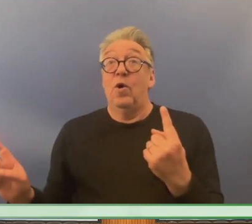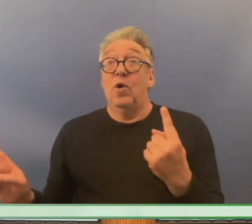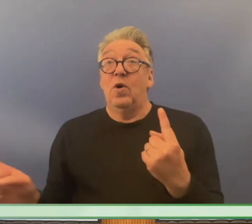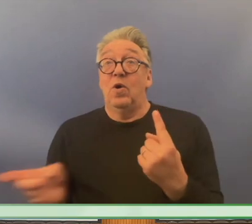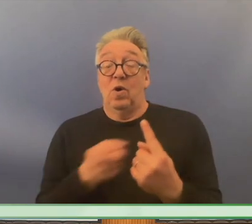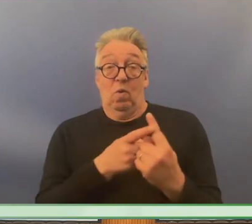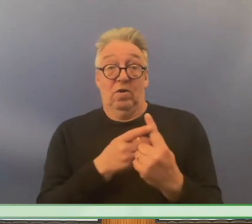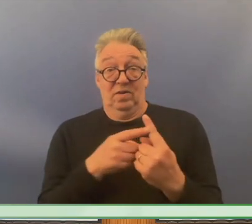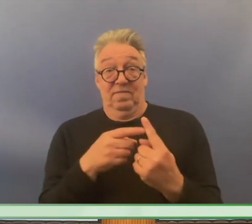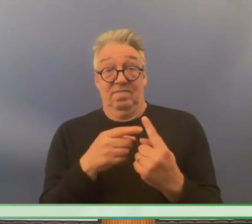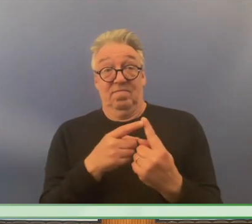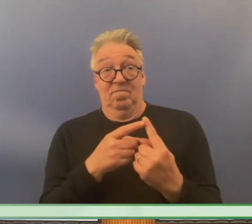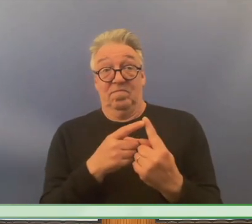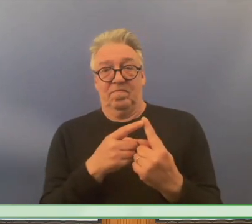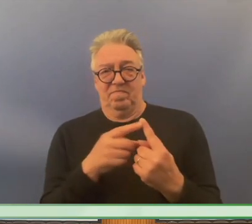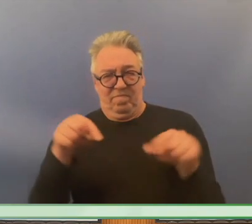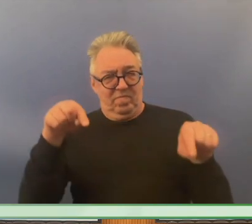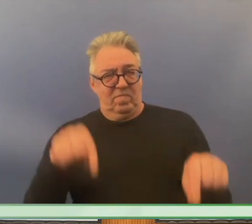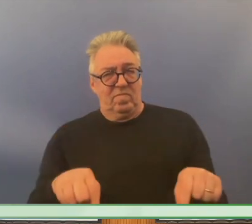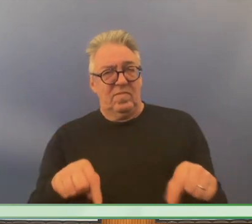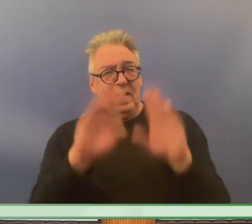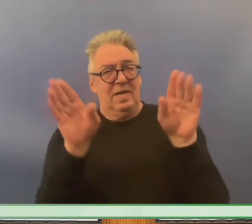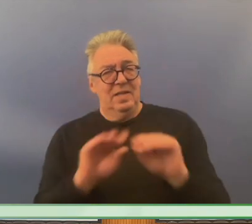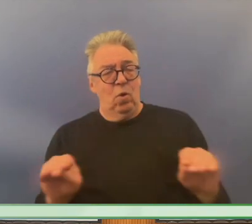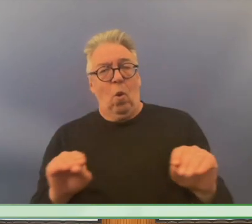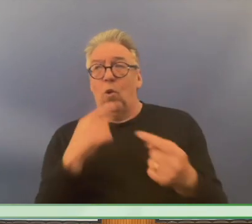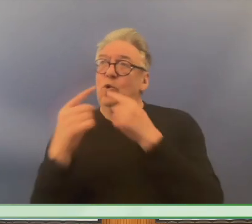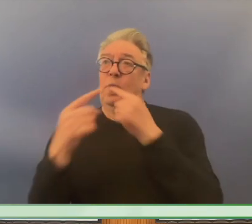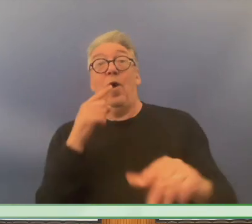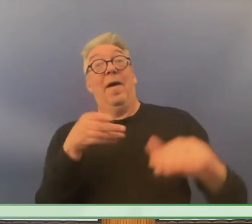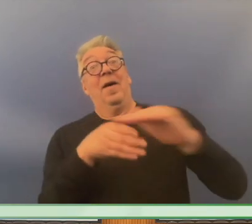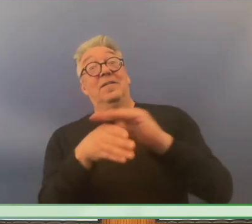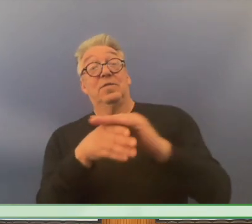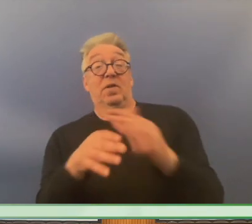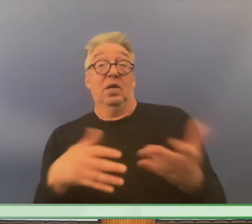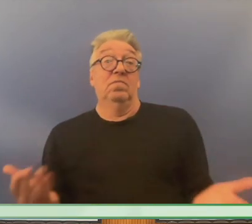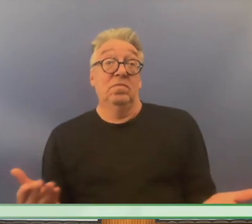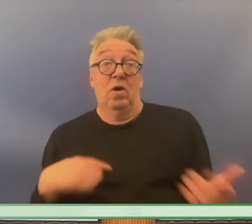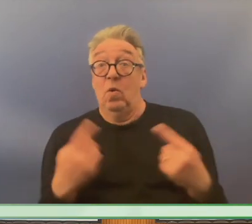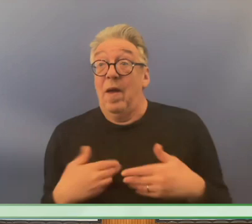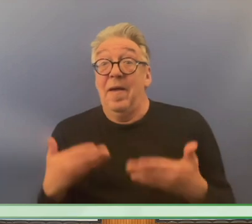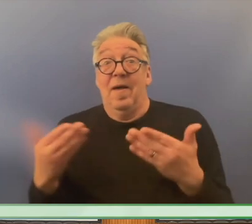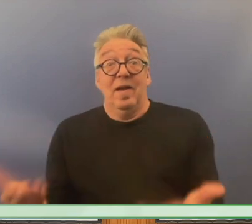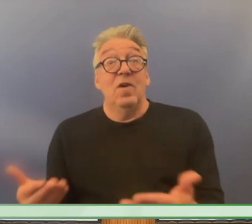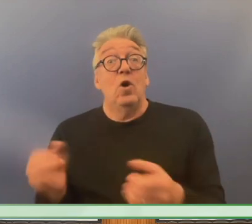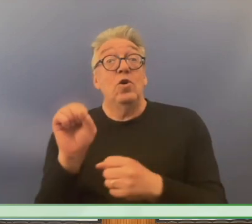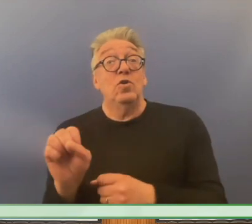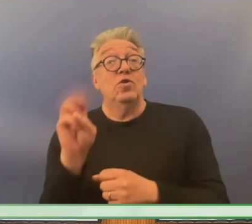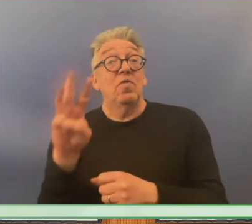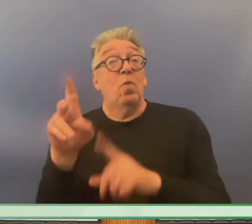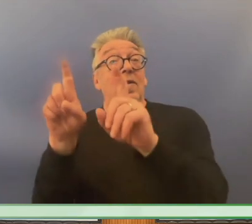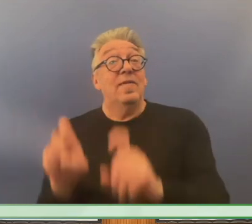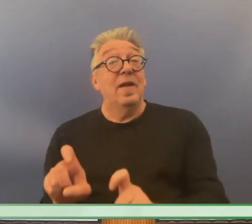talk about accessibility, so we are providing software testing services,